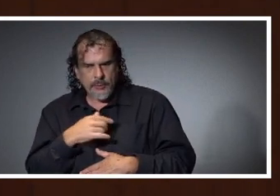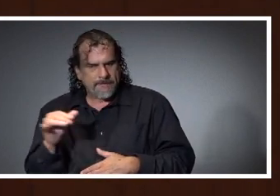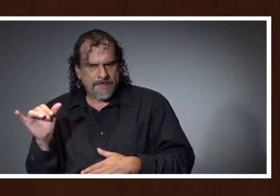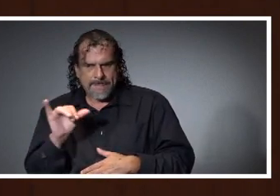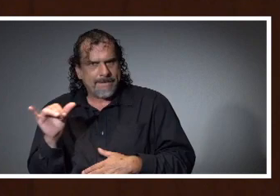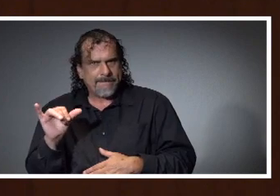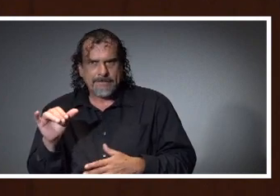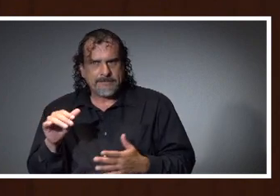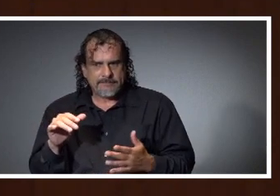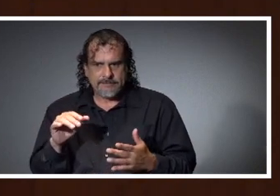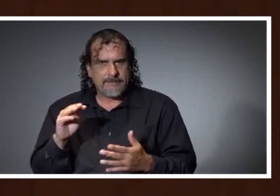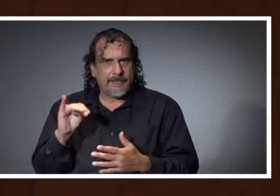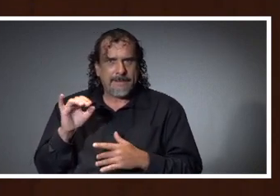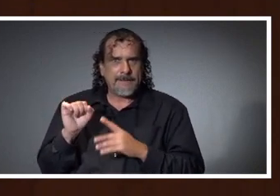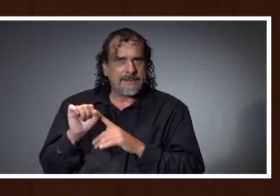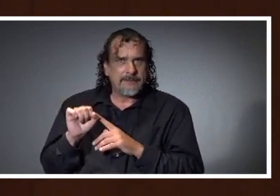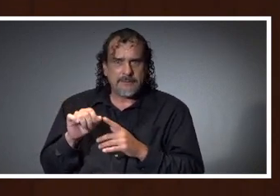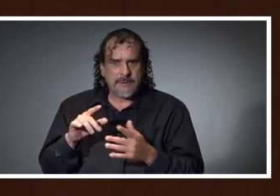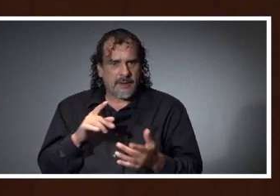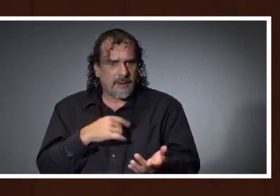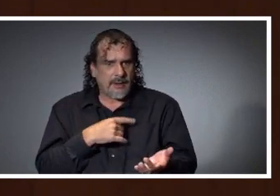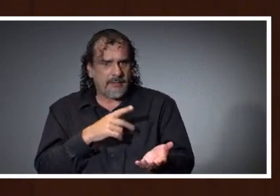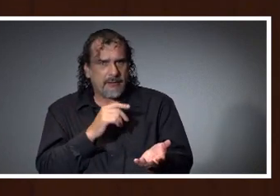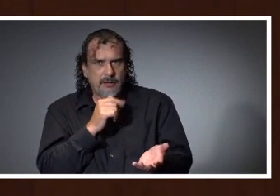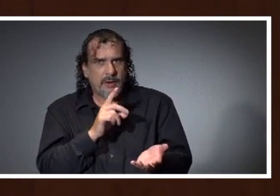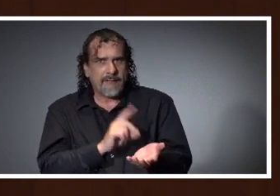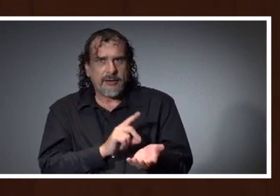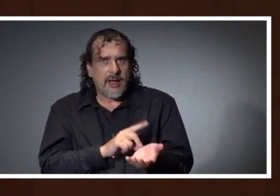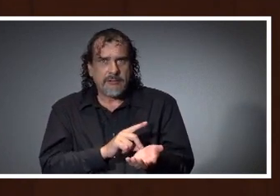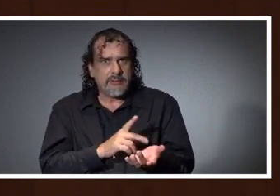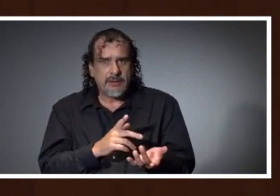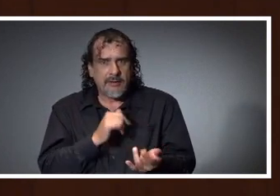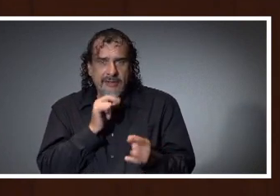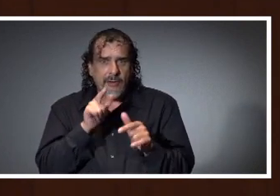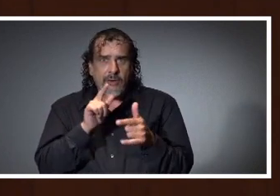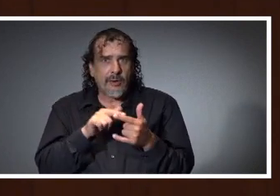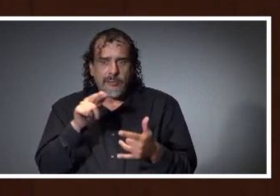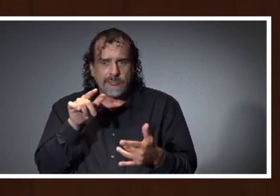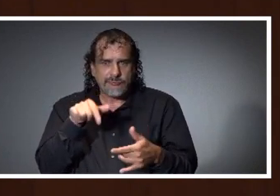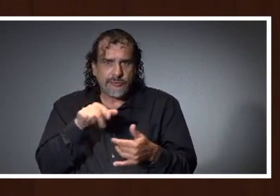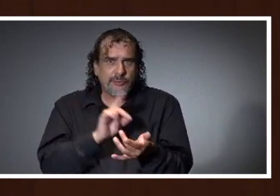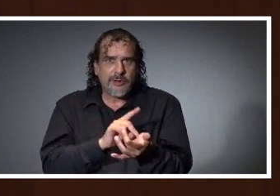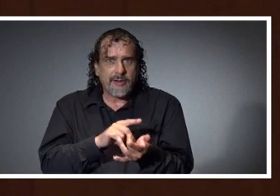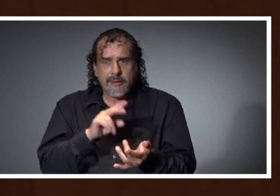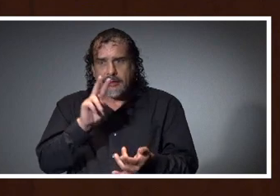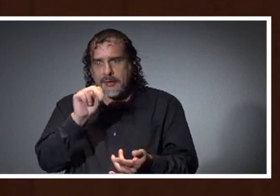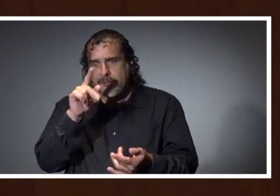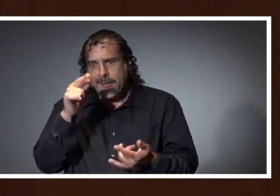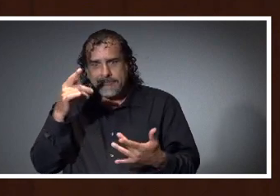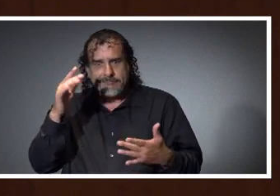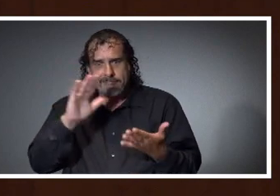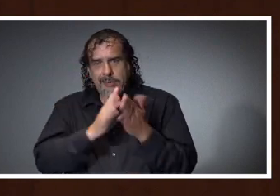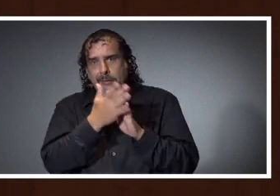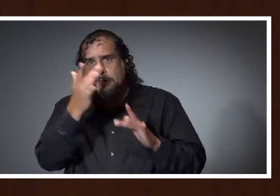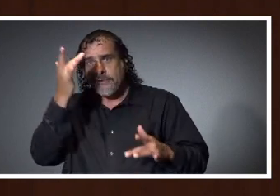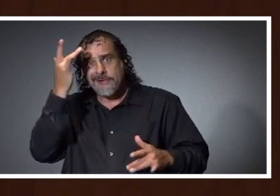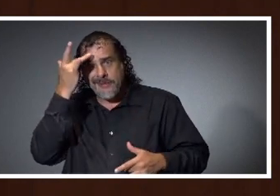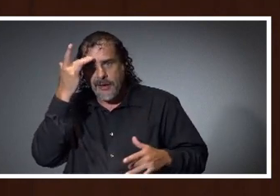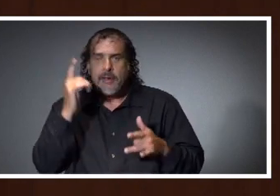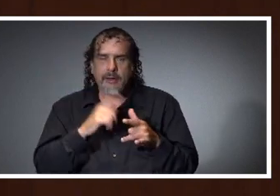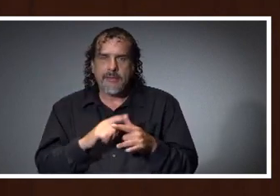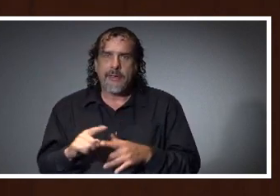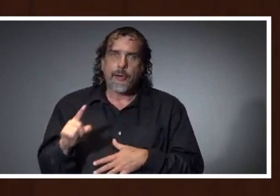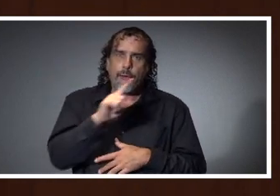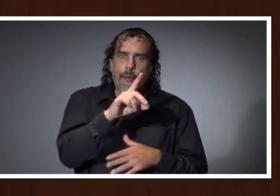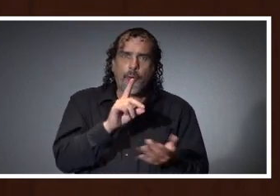or a lot of people in Mississippi don't have a primary care doctor. A lot of people don't get care unless they're sick. So the high testing numbers a lot of times reflects the number of people who are